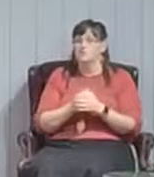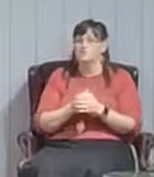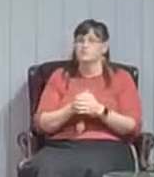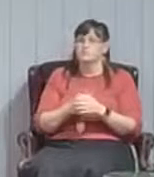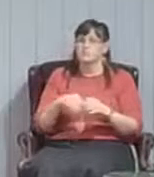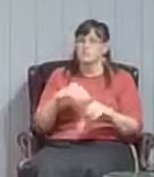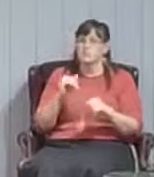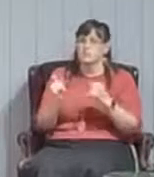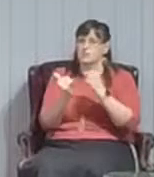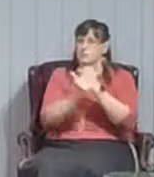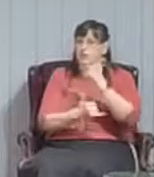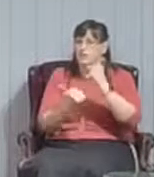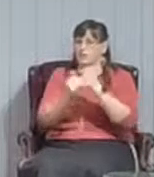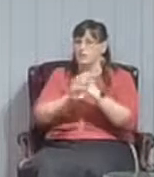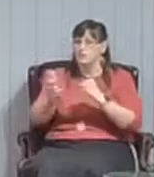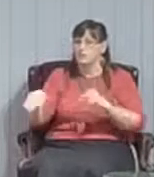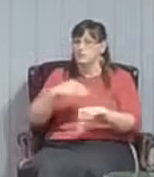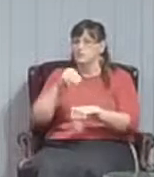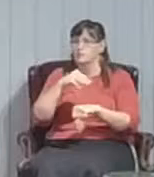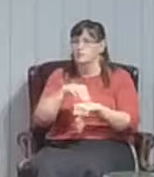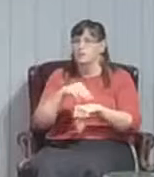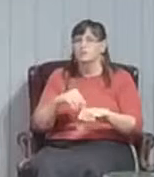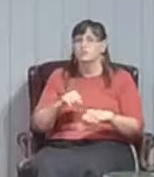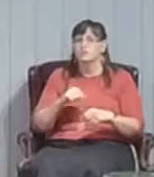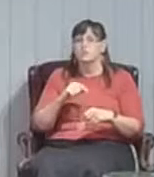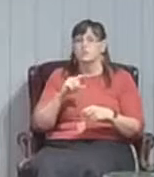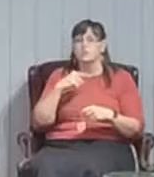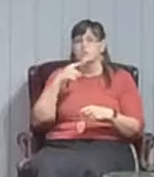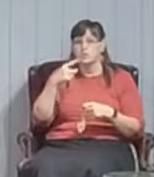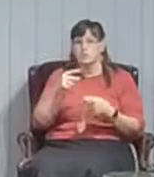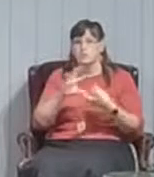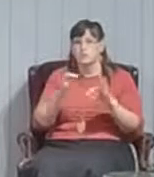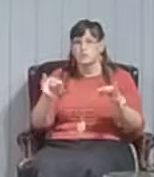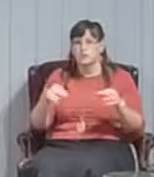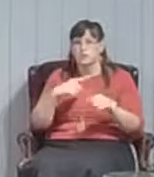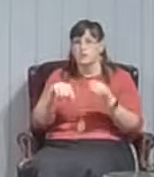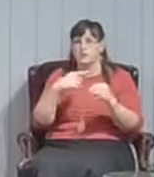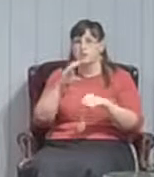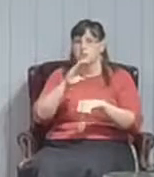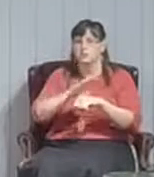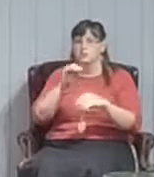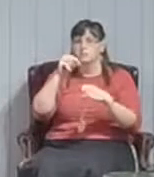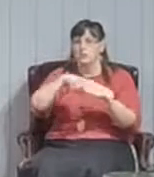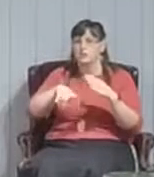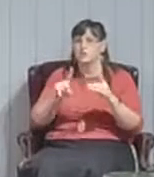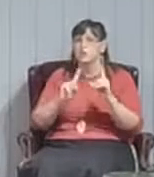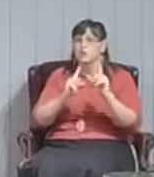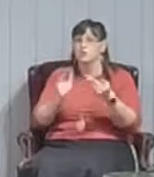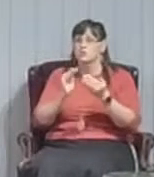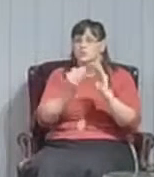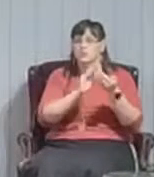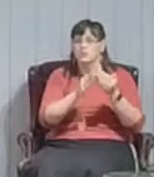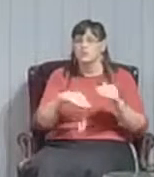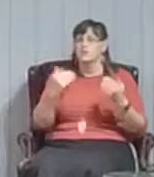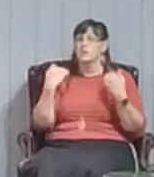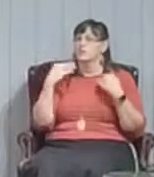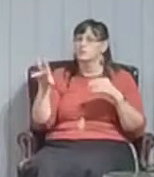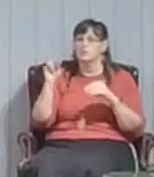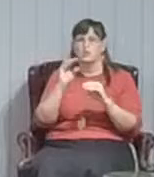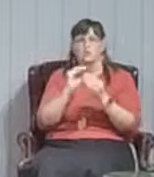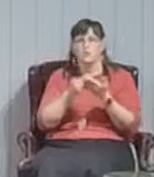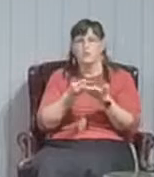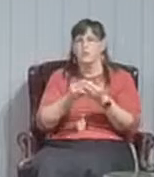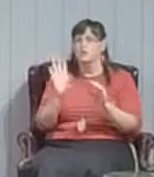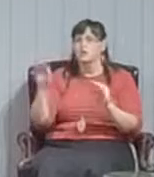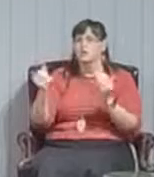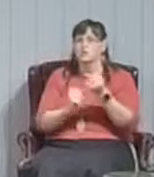a church planter, you know, you're telling this story about this church planter. He goes to a town and he's got no money, he's got no support, and you know, got a family and all those things,